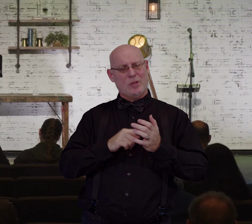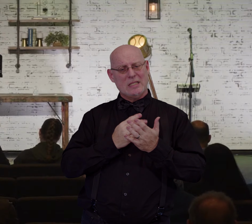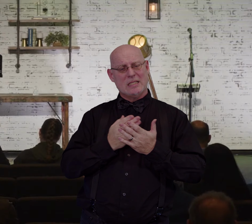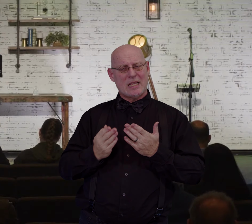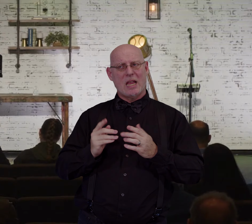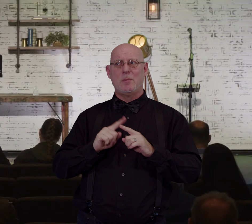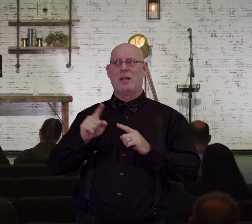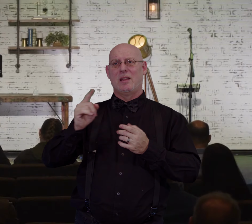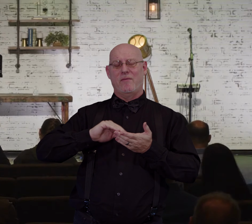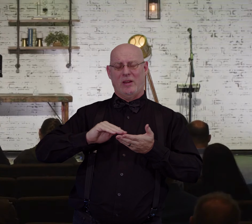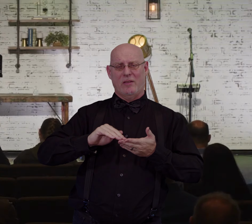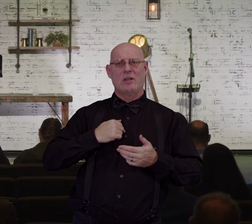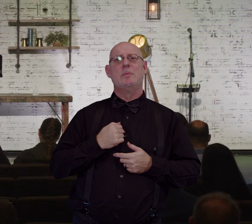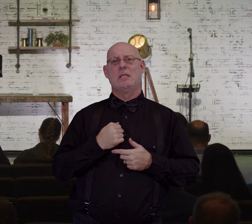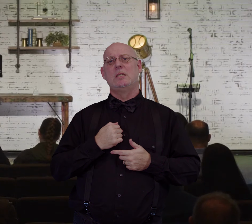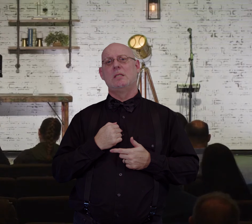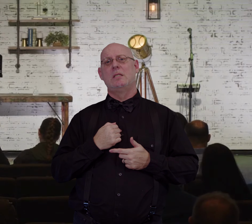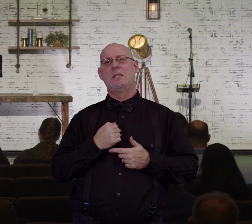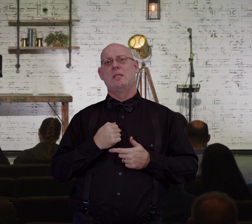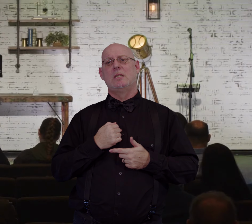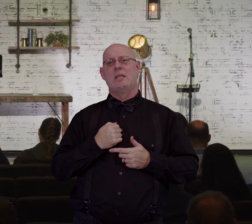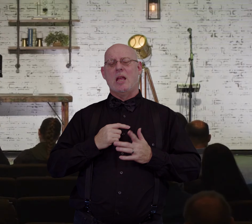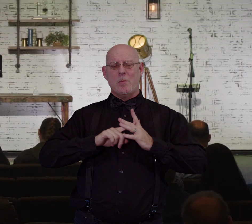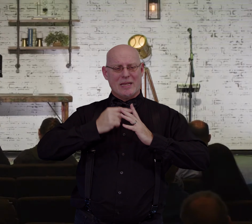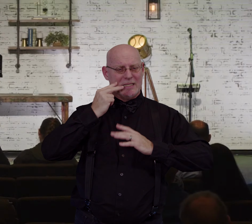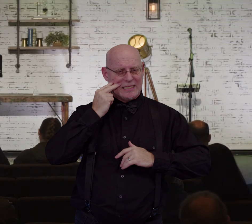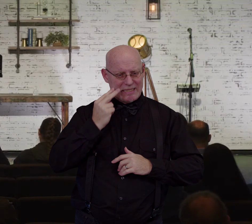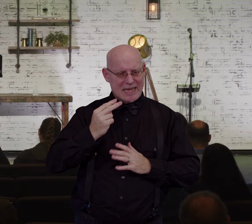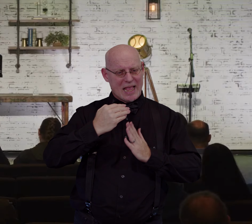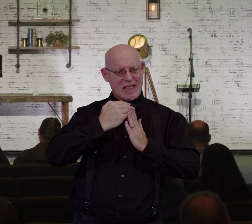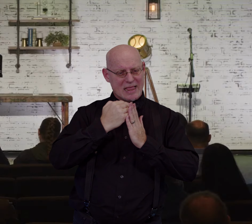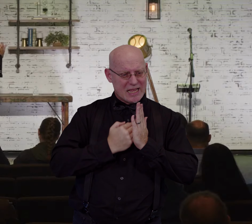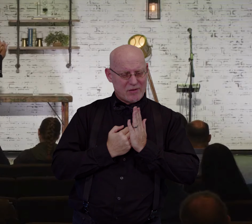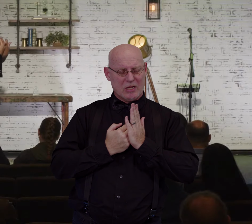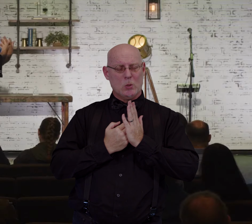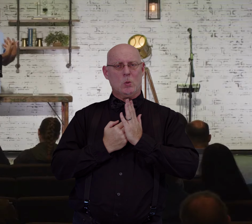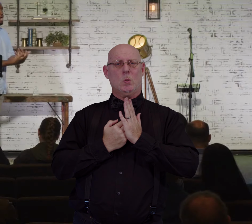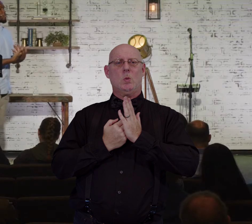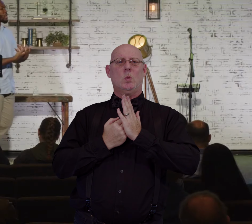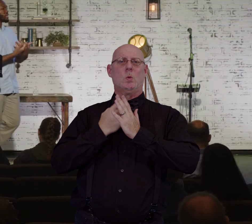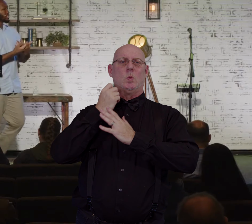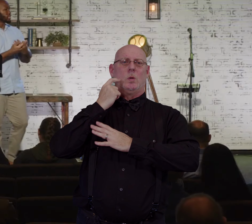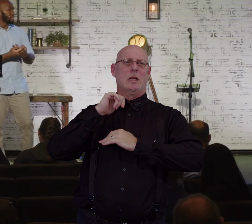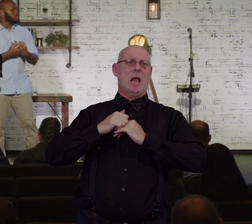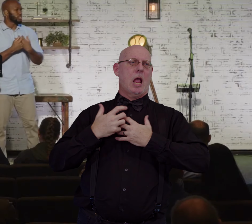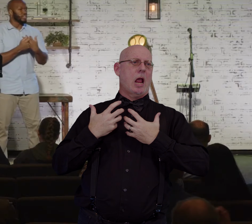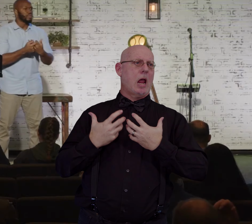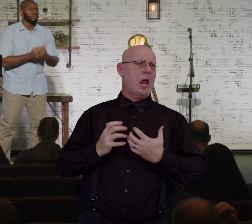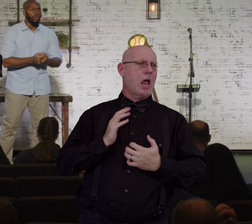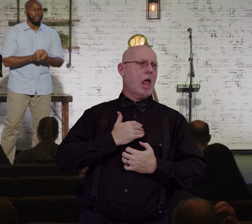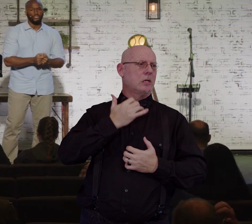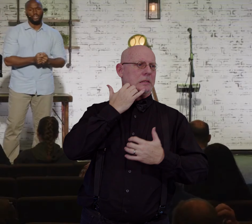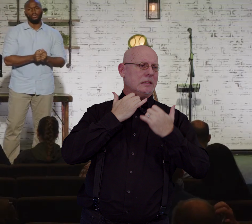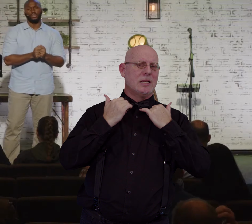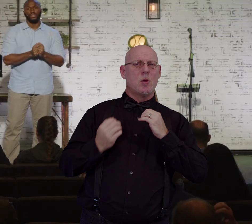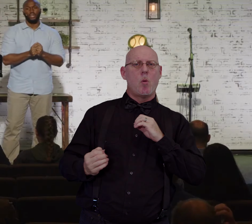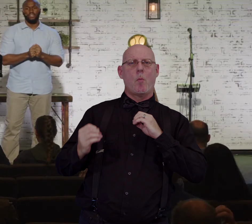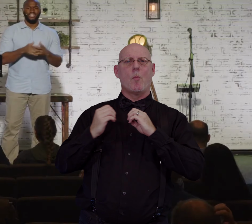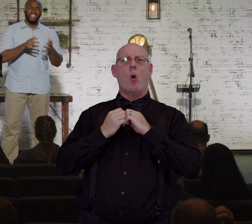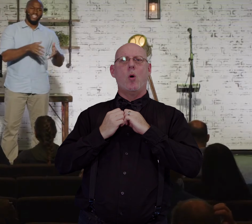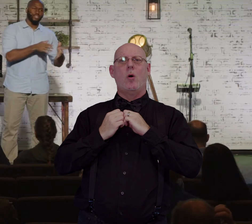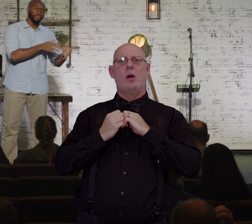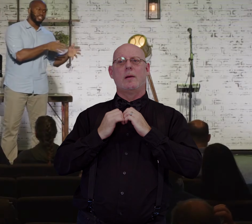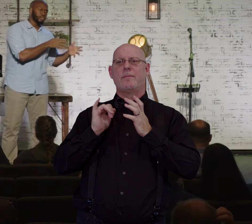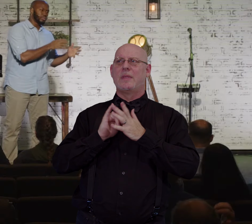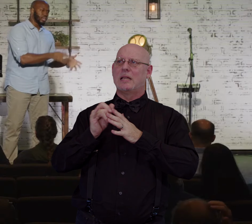these things, but yet he's forgiven me. And when we begin to see the list of things, we realize how weighty it is, and even more so,